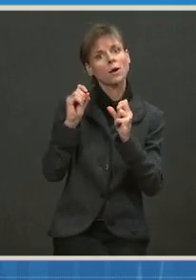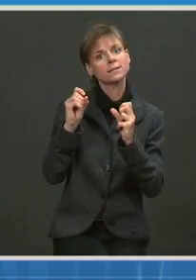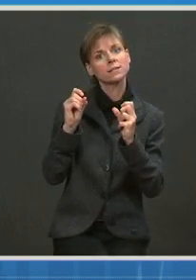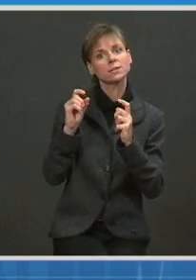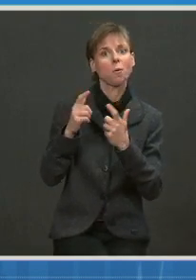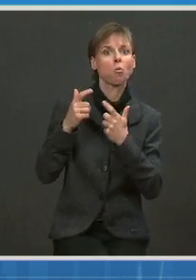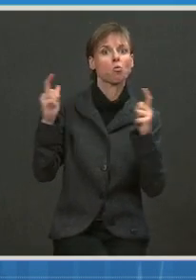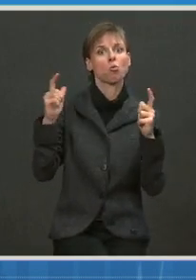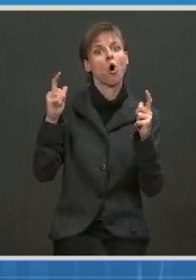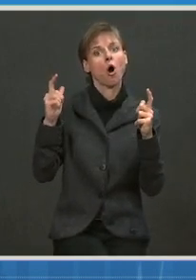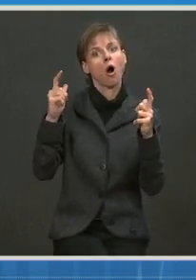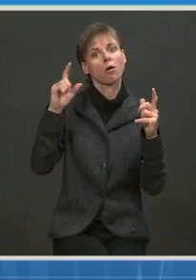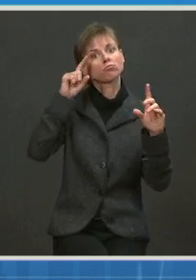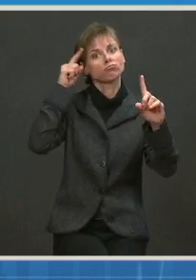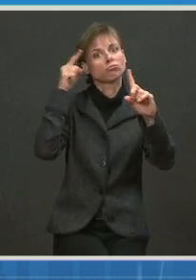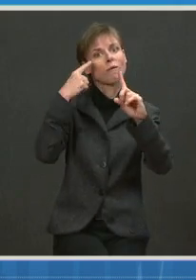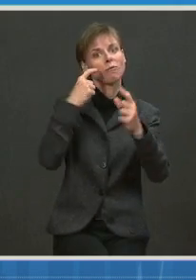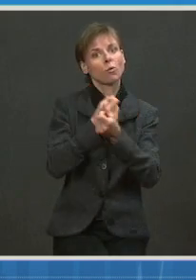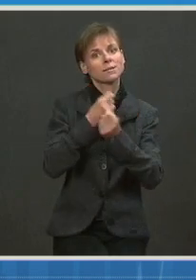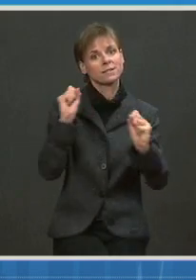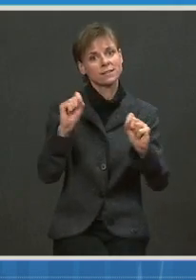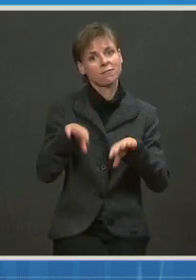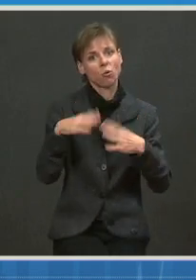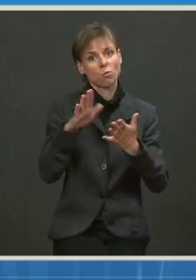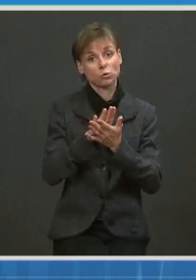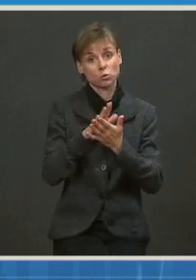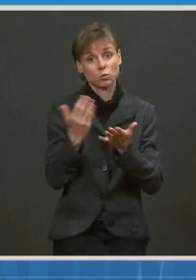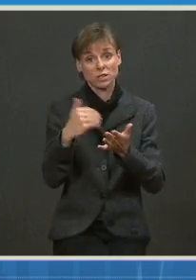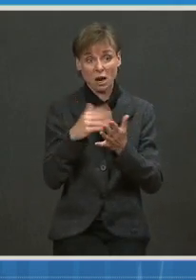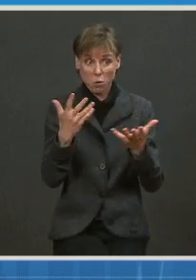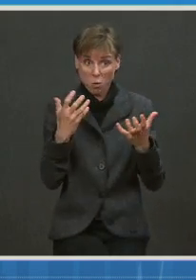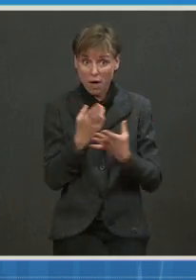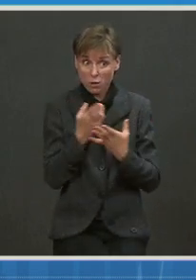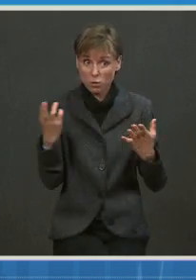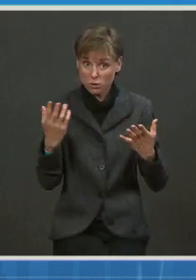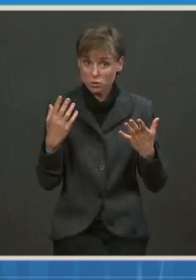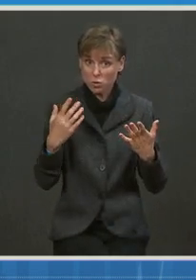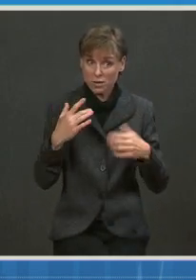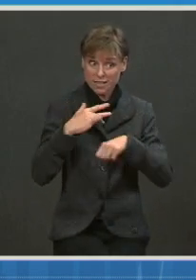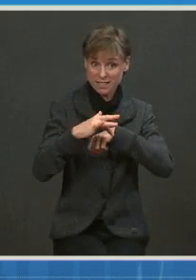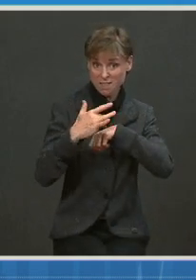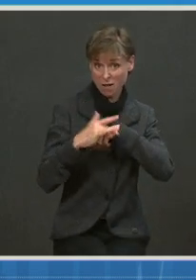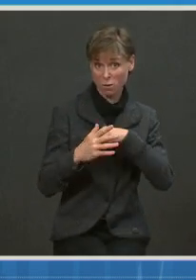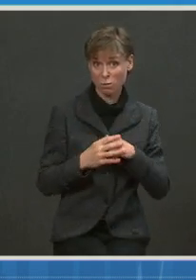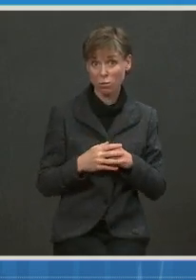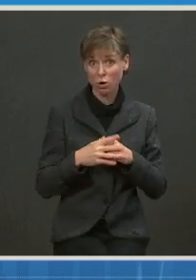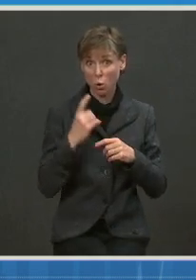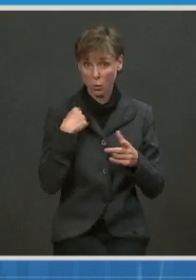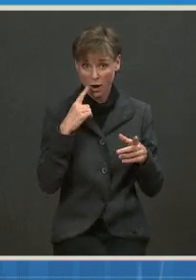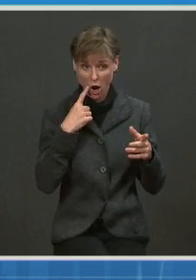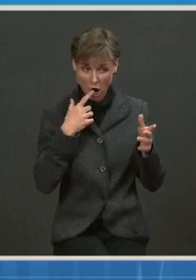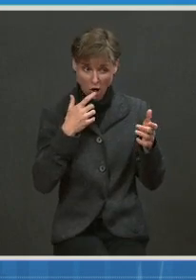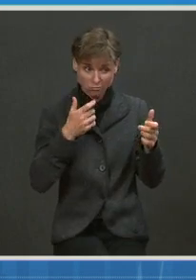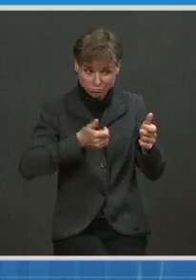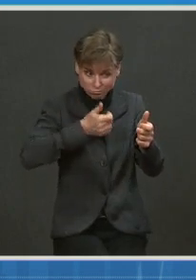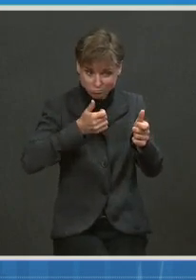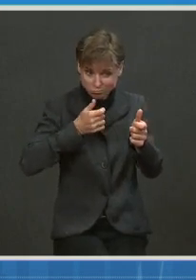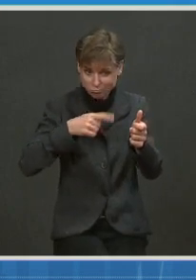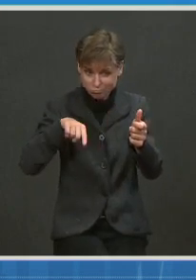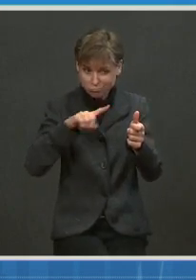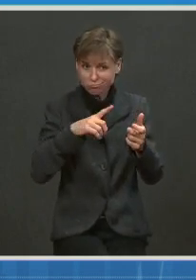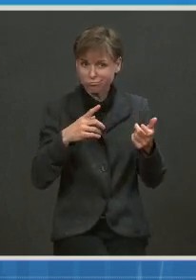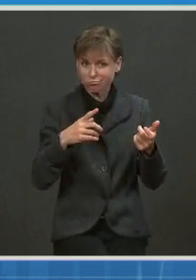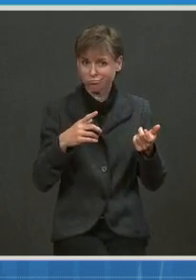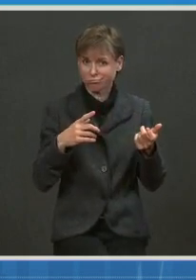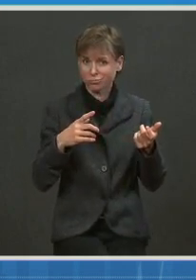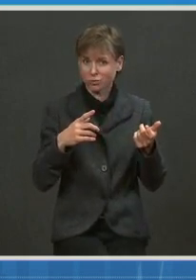schools, we want to make sure there are resources available to do that. And we are continuing to track school reopening with our colleagues at the Department